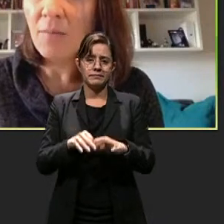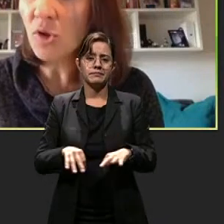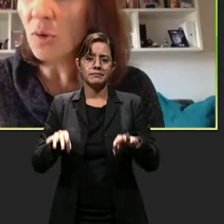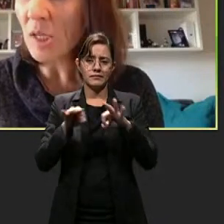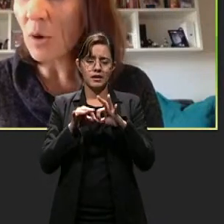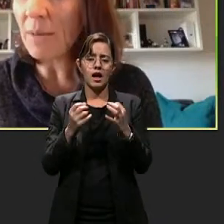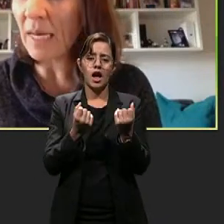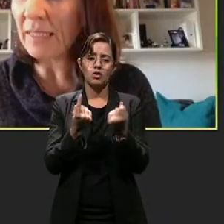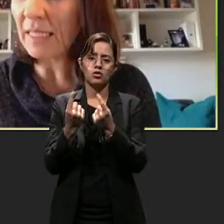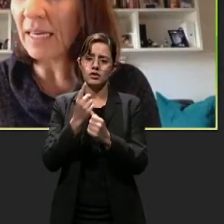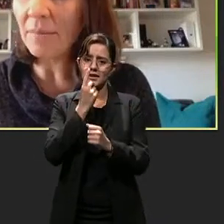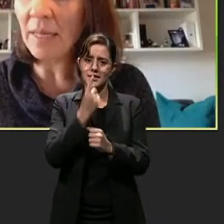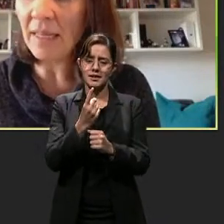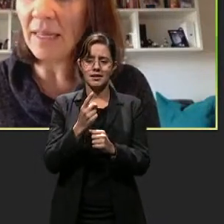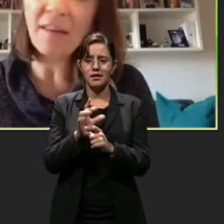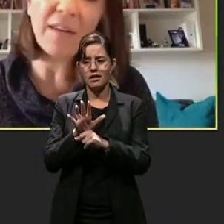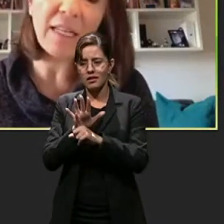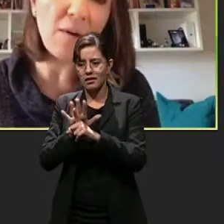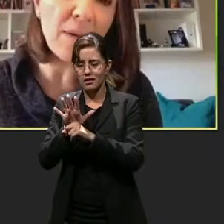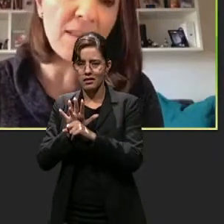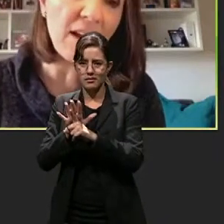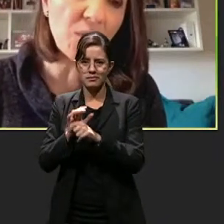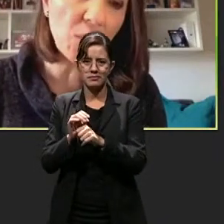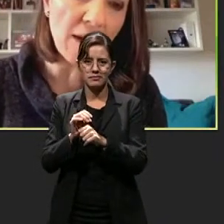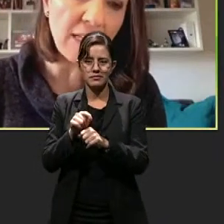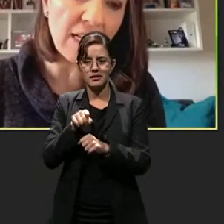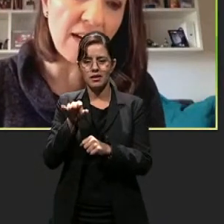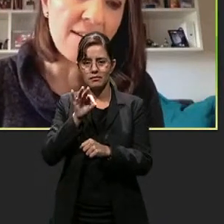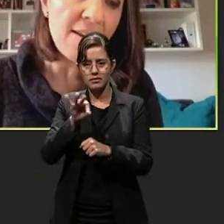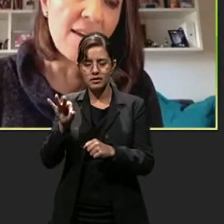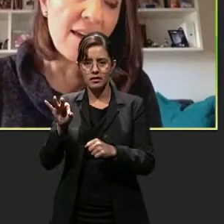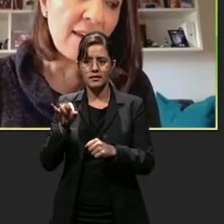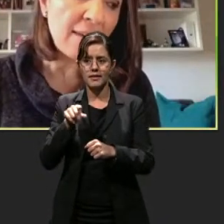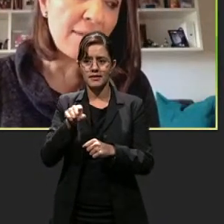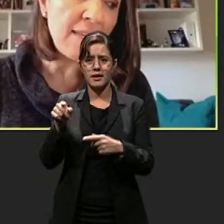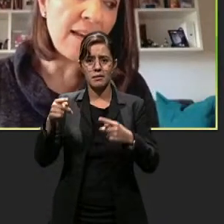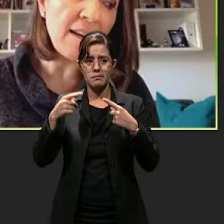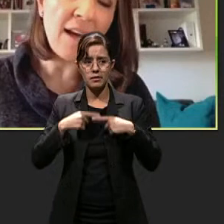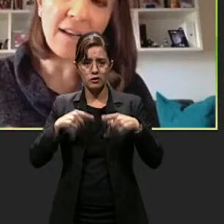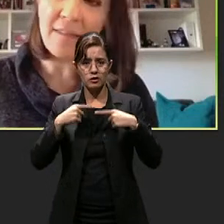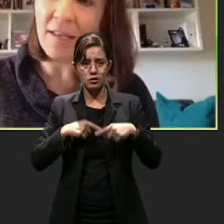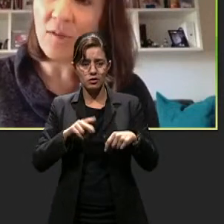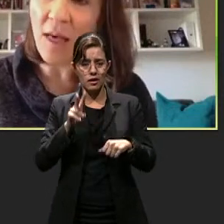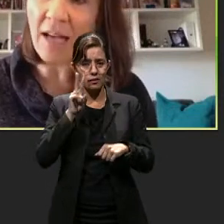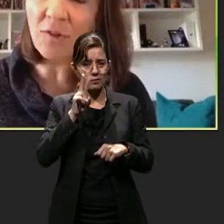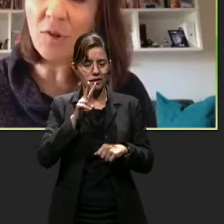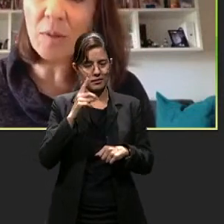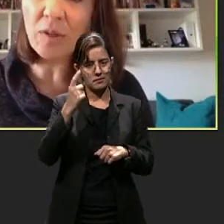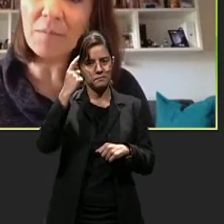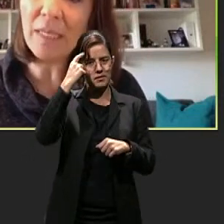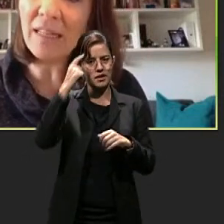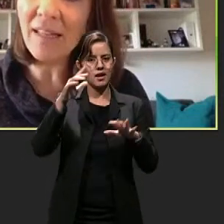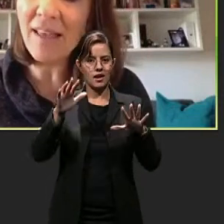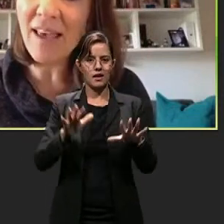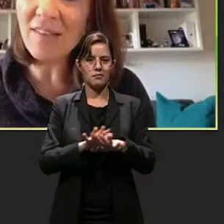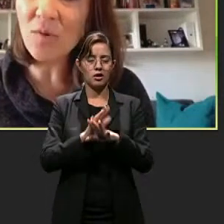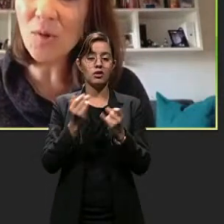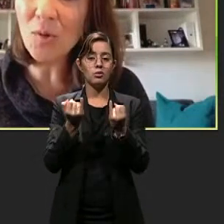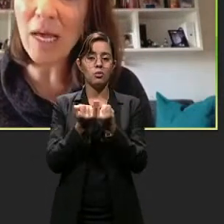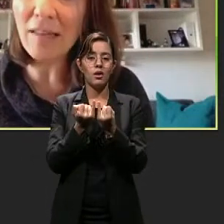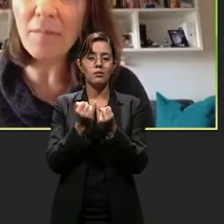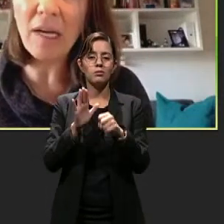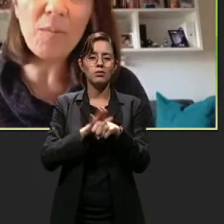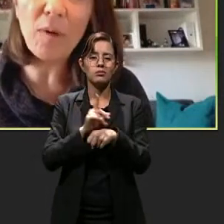fundamental and that becomes more problematical, because citizens have access to